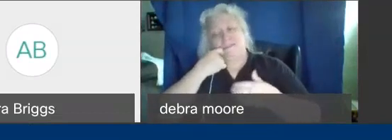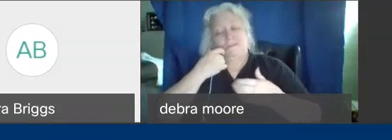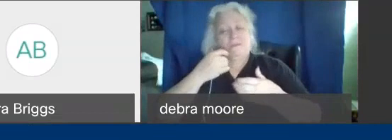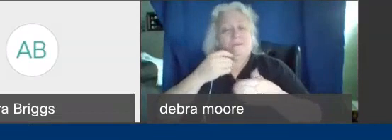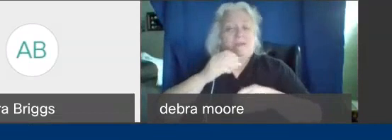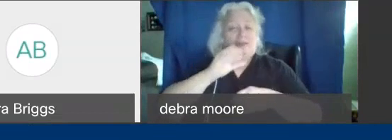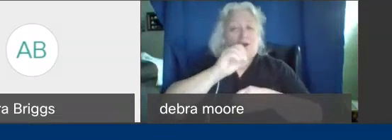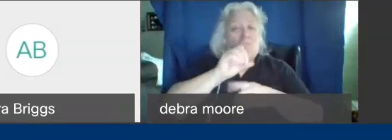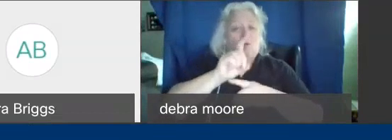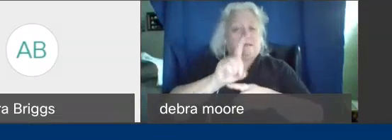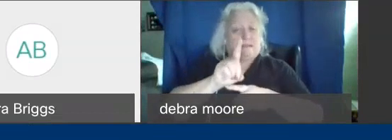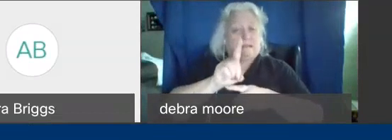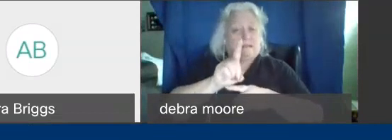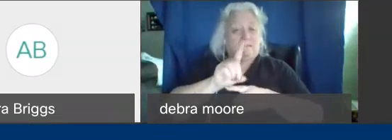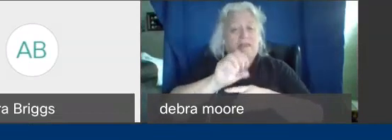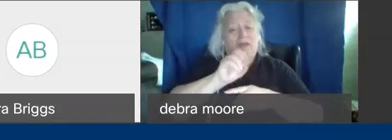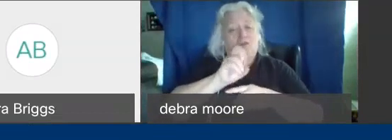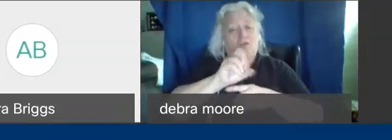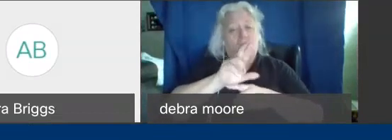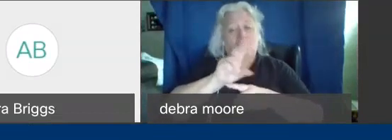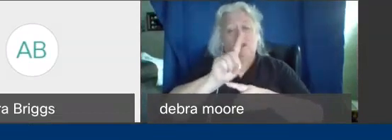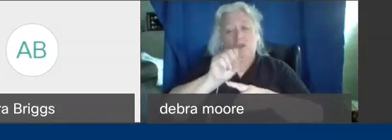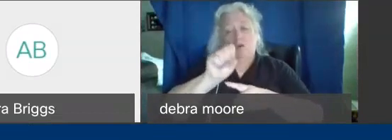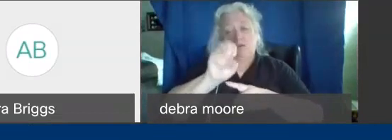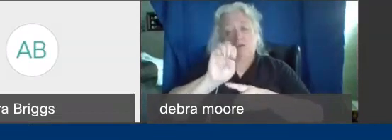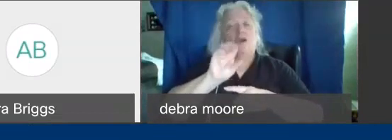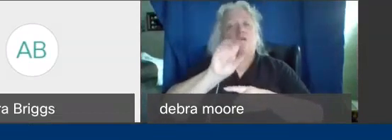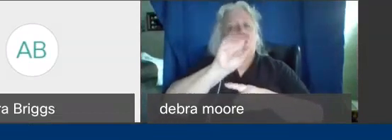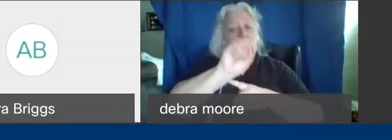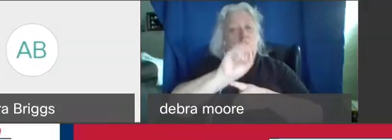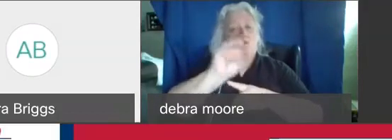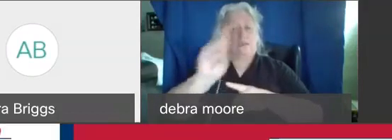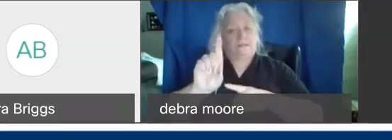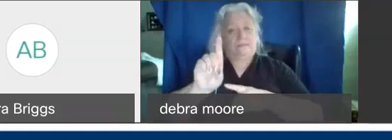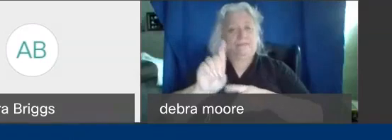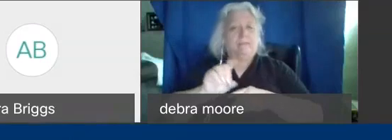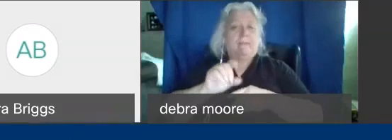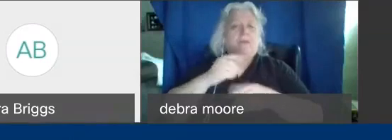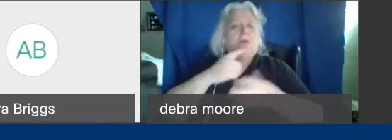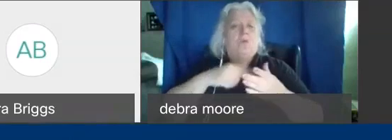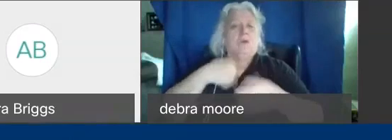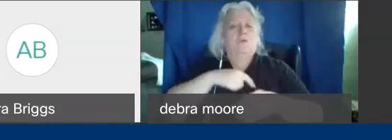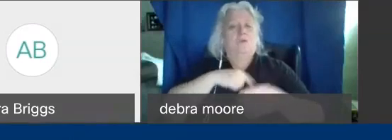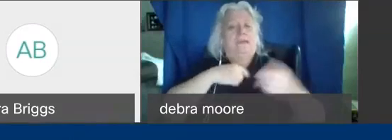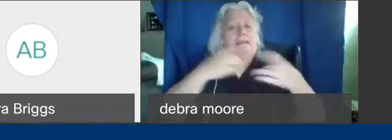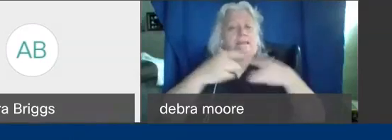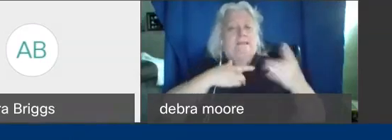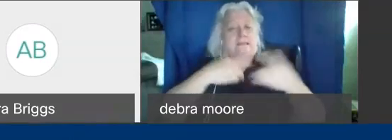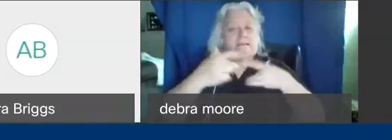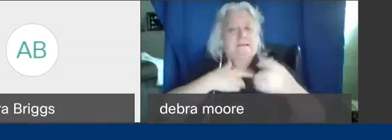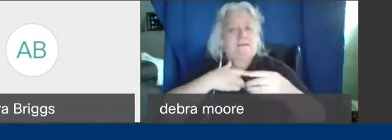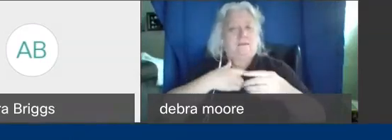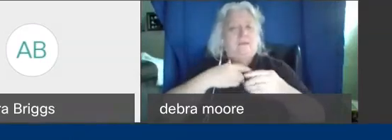overdose, whether it's accidental or intentional. So what we consider to be high